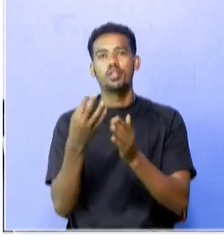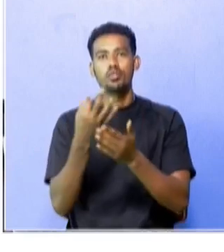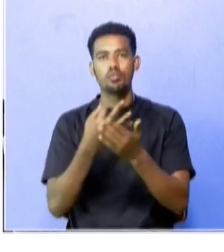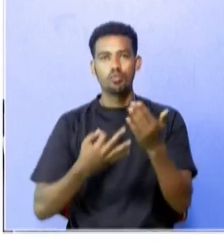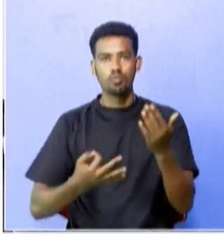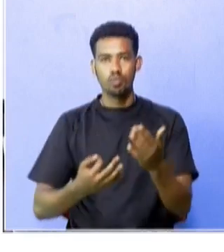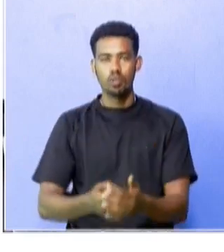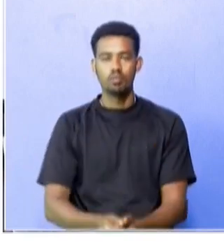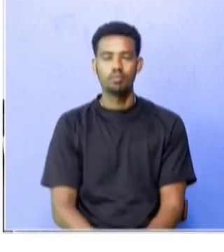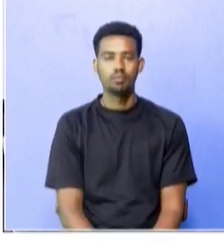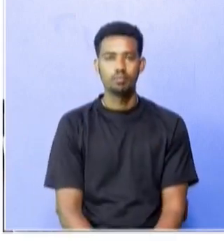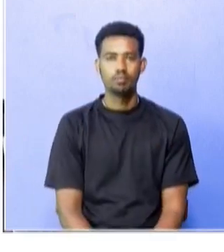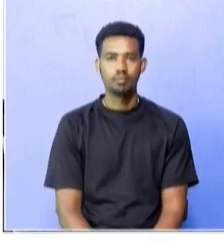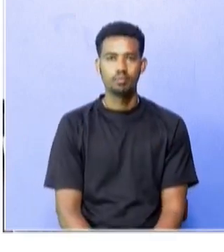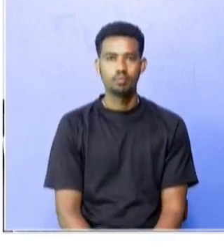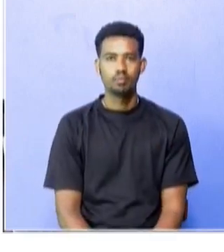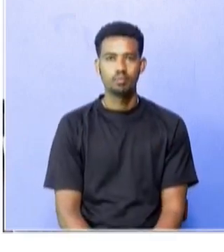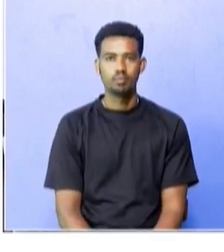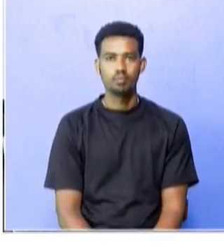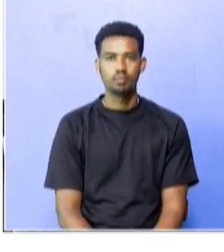Negative form.